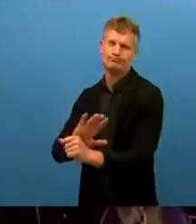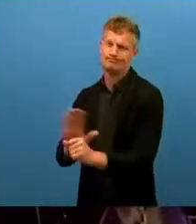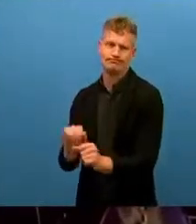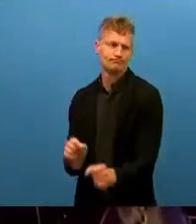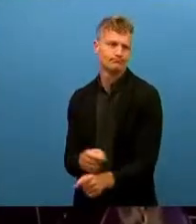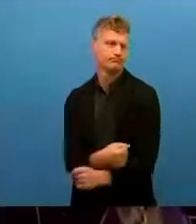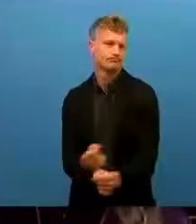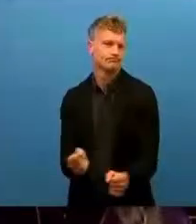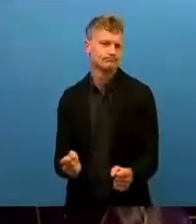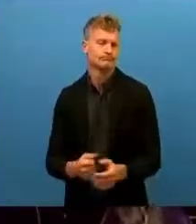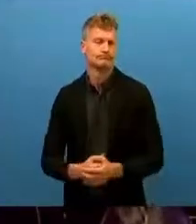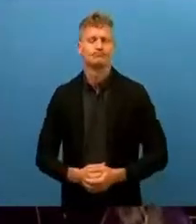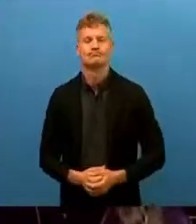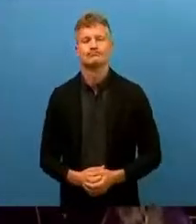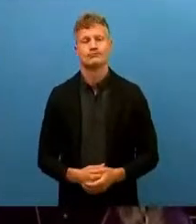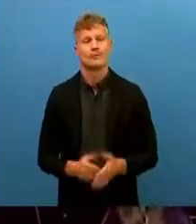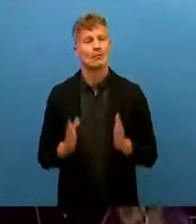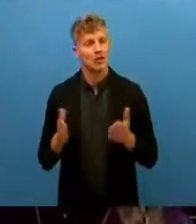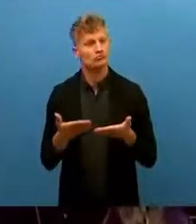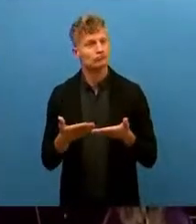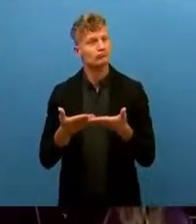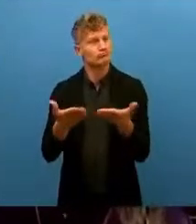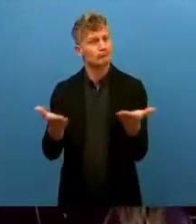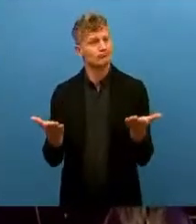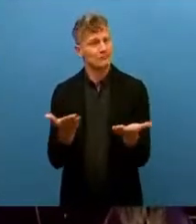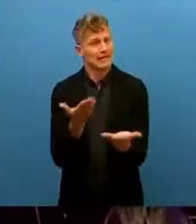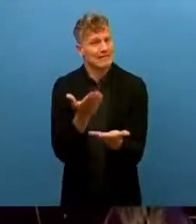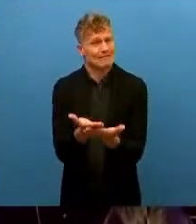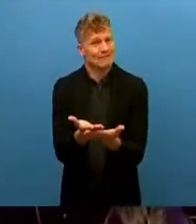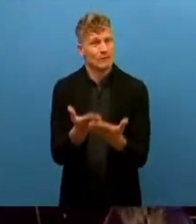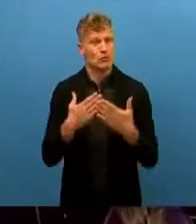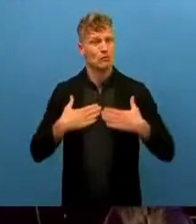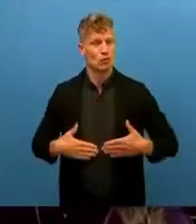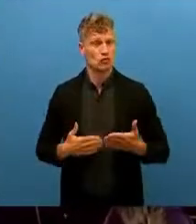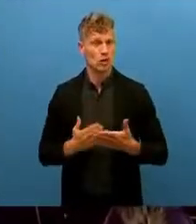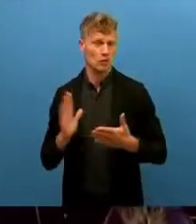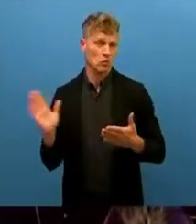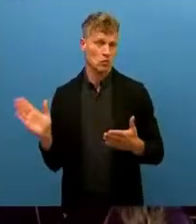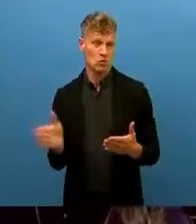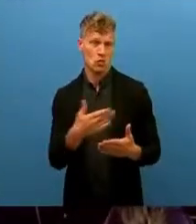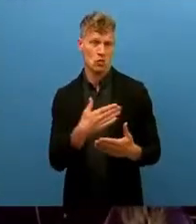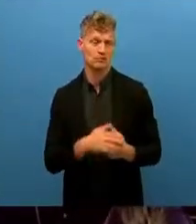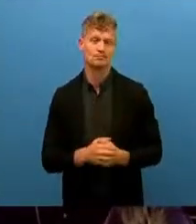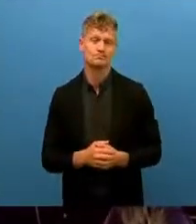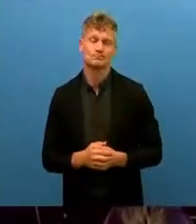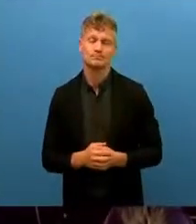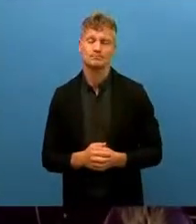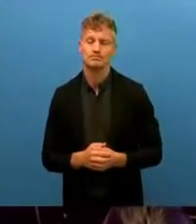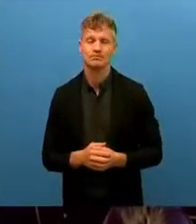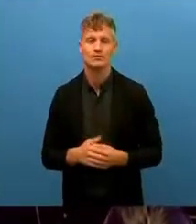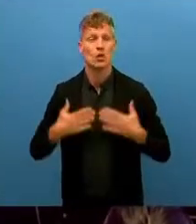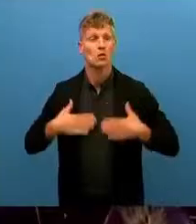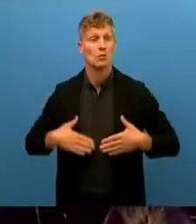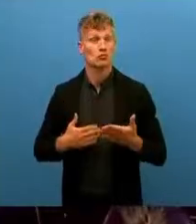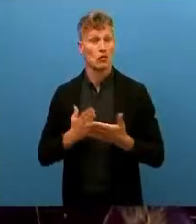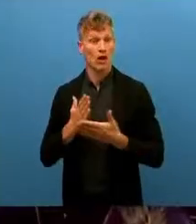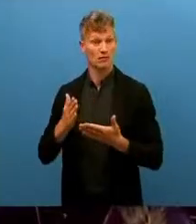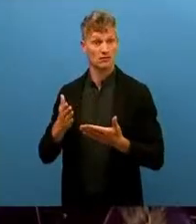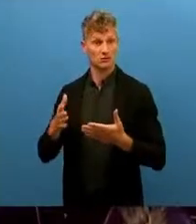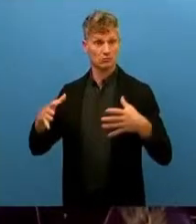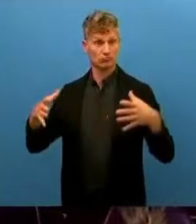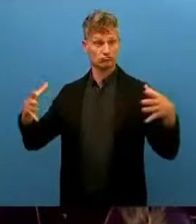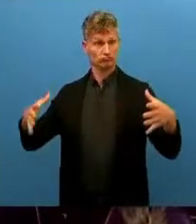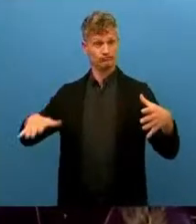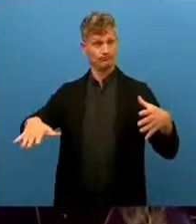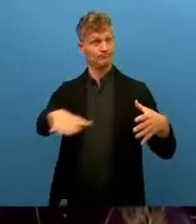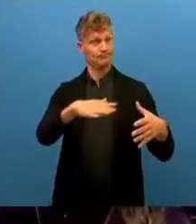the upholding of the human rights of all. I want to emphasize that the human rights of Indigenous peoples is right in line with the UN